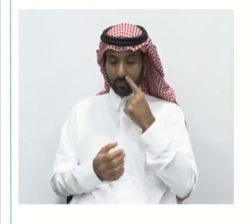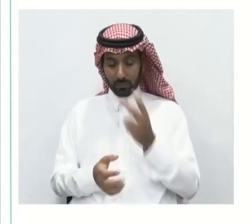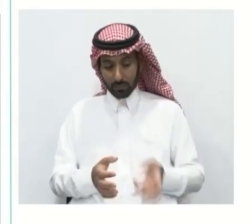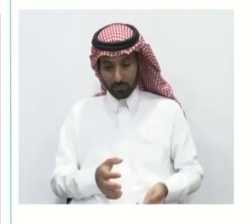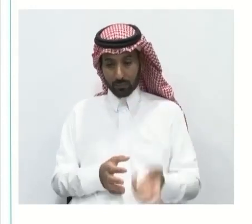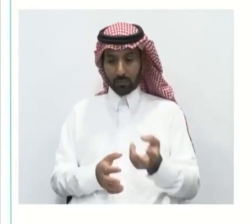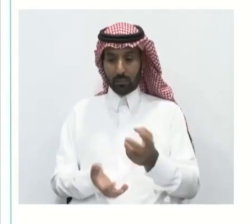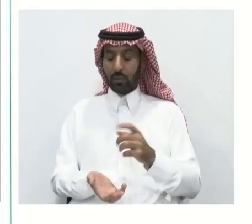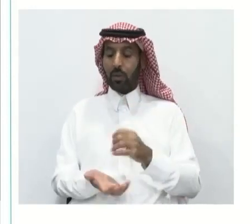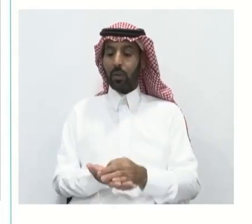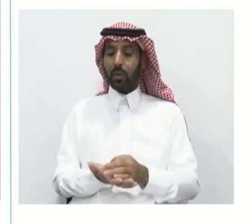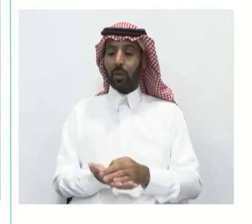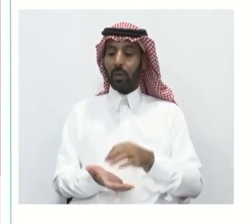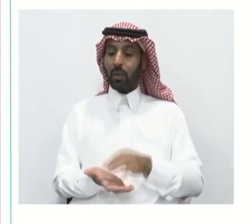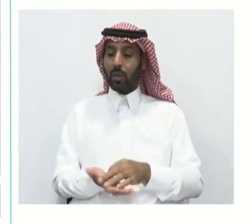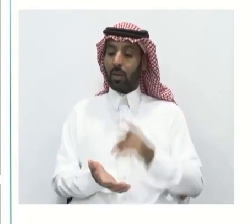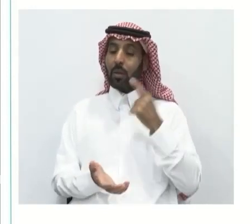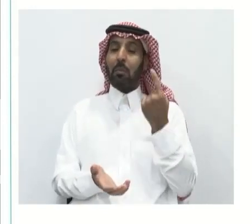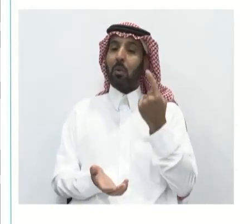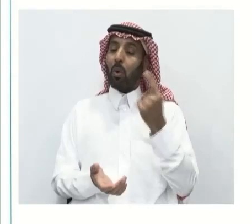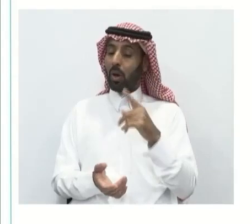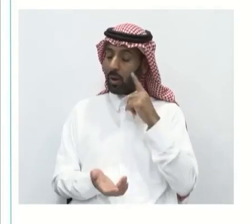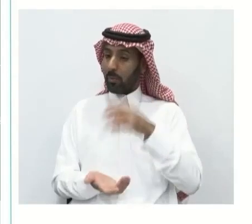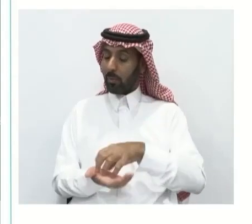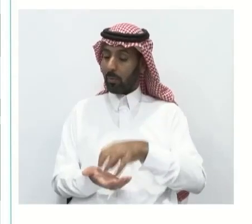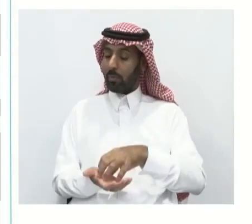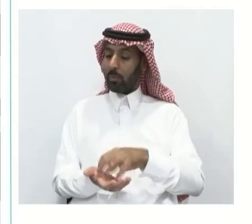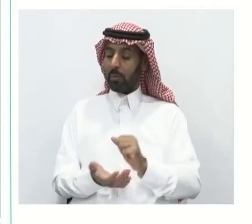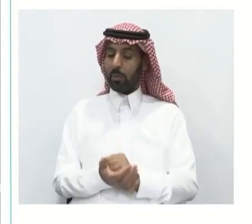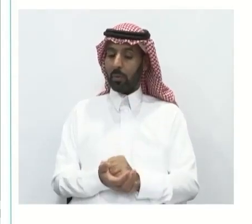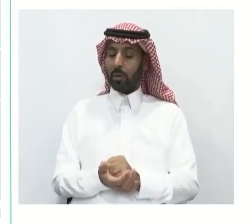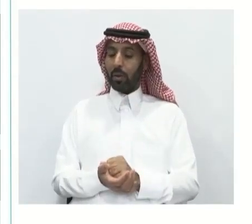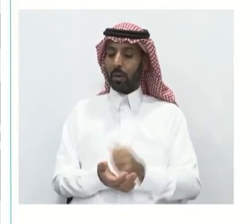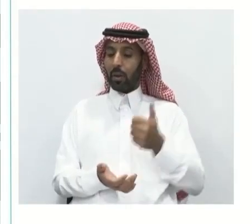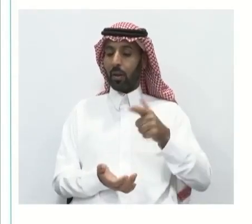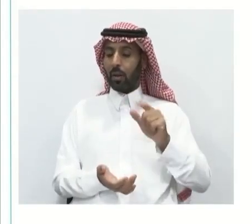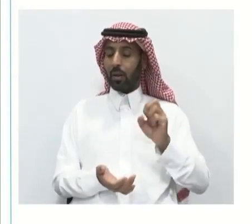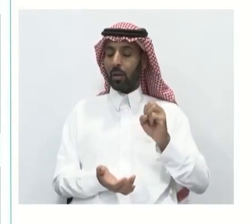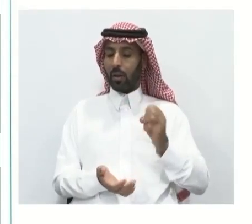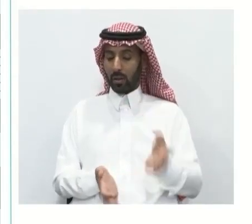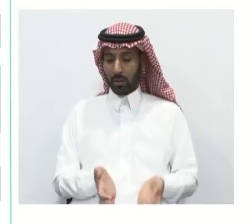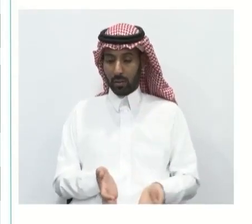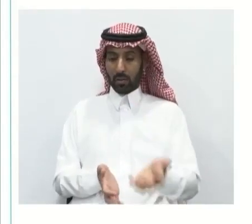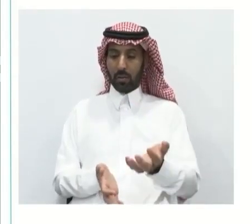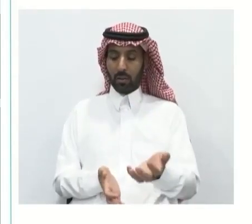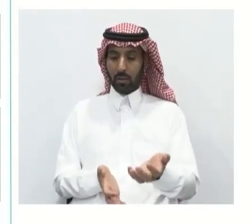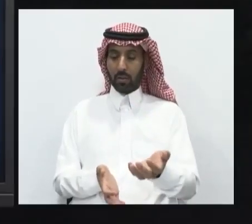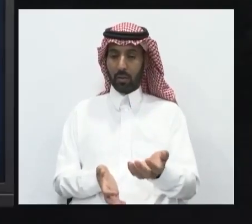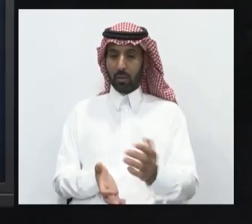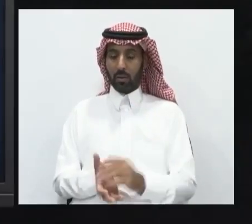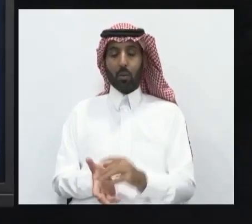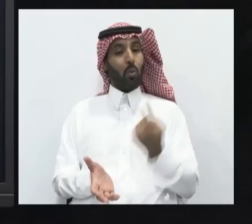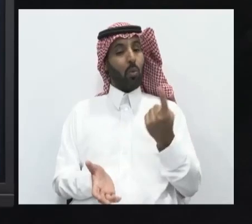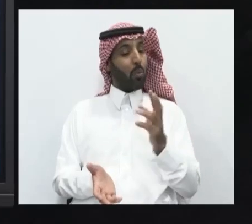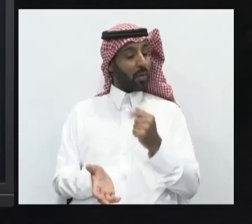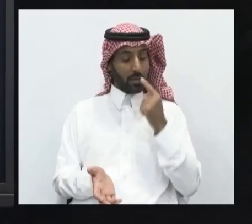the only bowling alley in the city. How did they describe the bowling alley in the article? Did they say it's the only